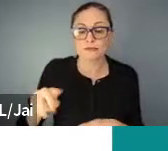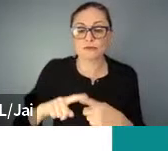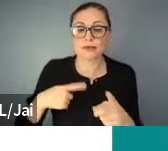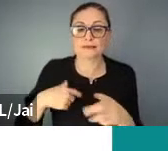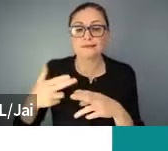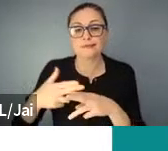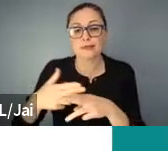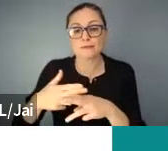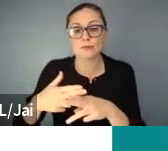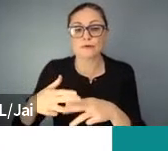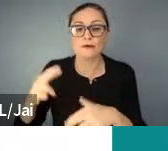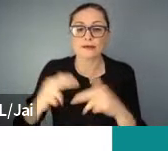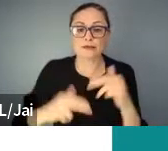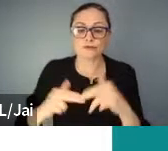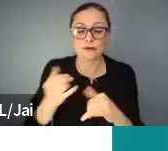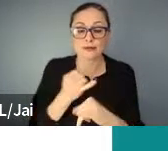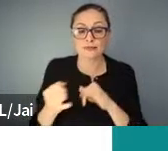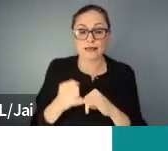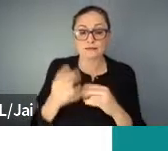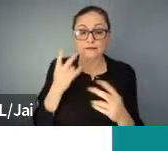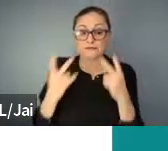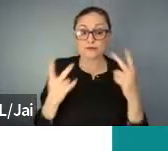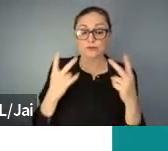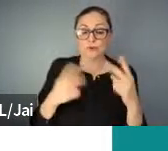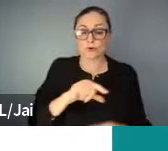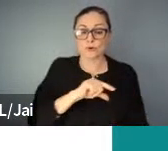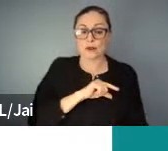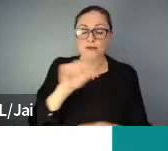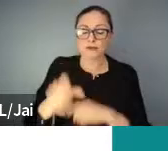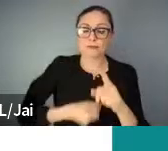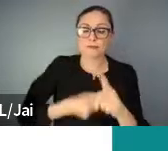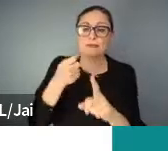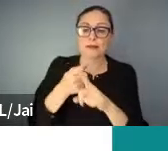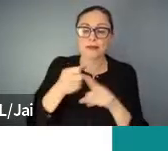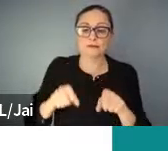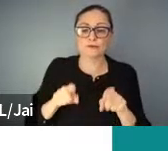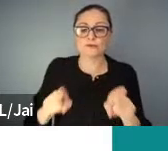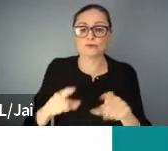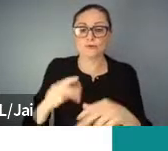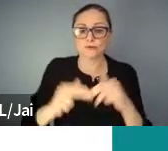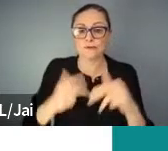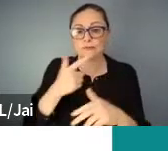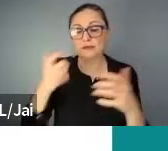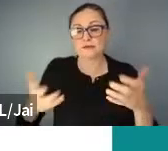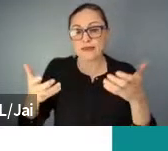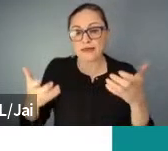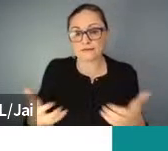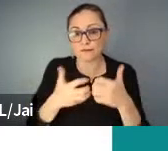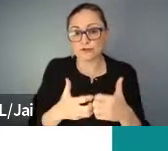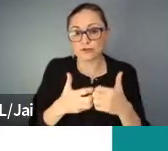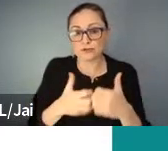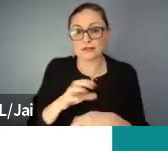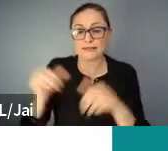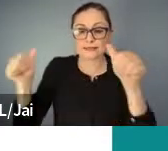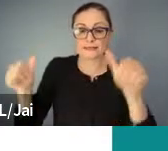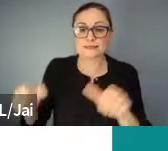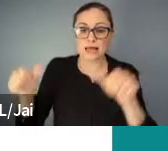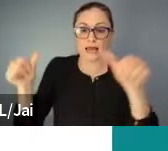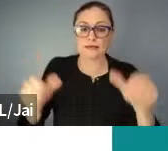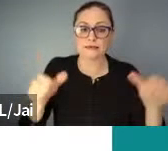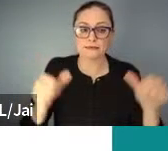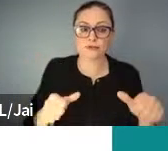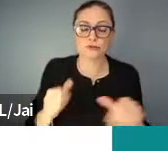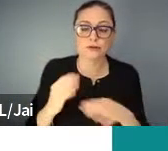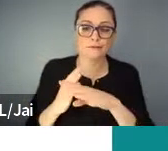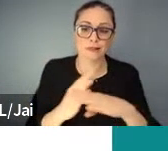easements. And lastly, visual quality could be impacted during construction due to heavy machinery and signage. Next slide.